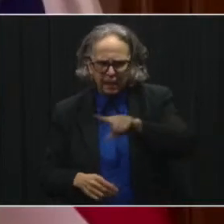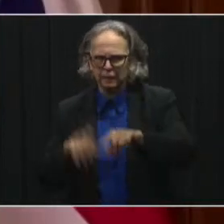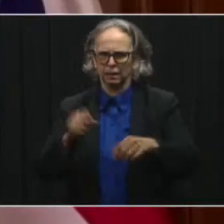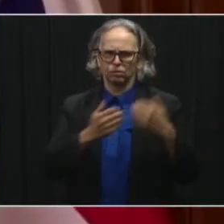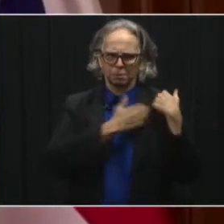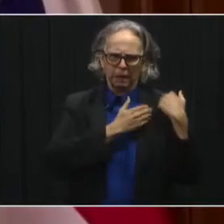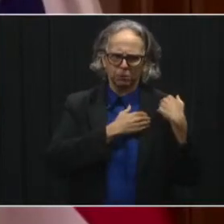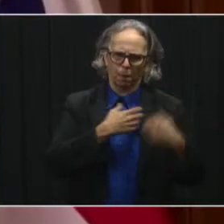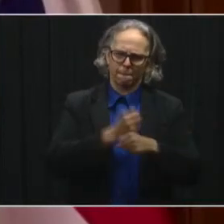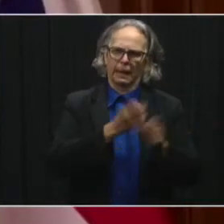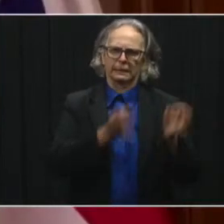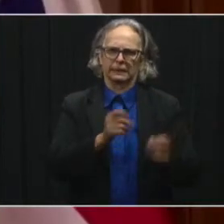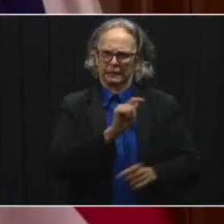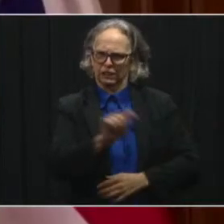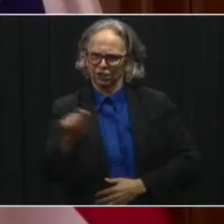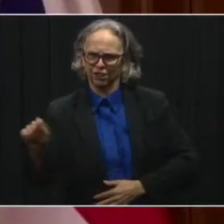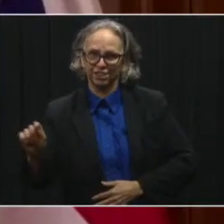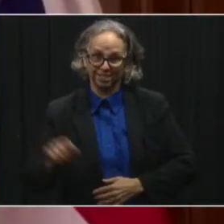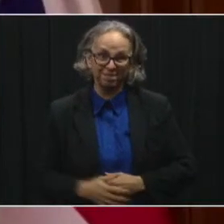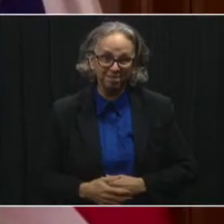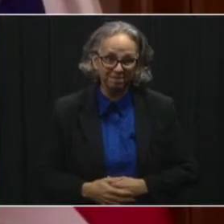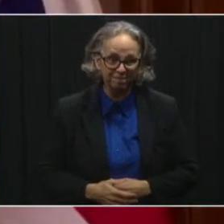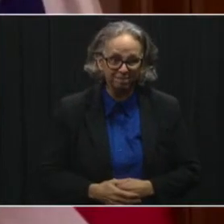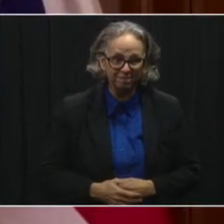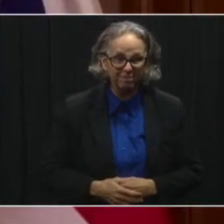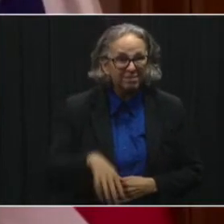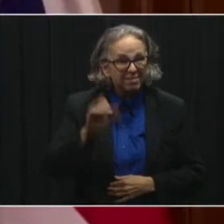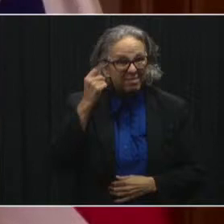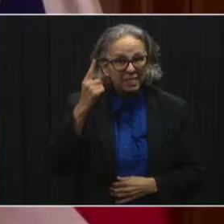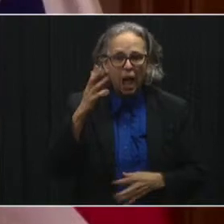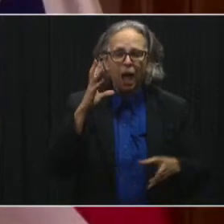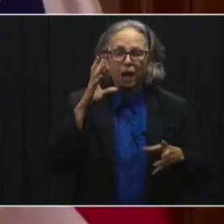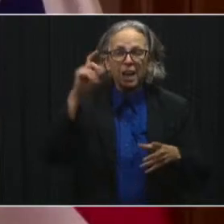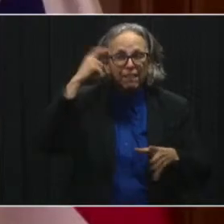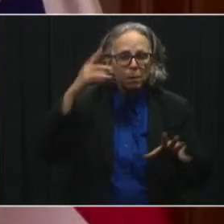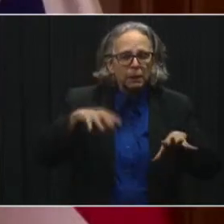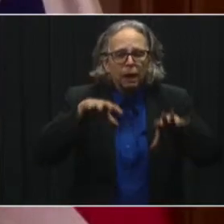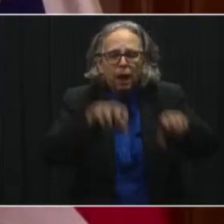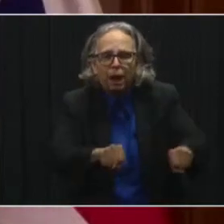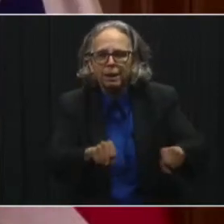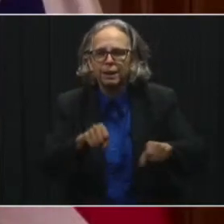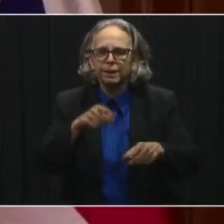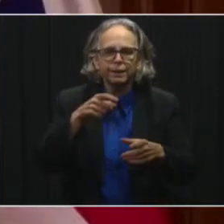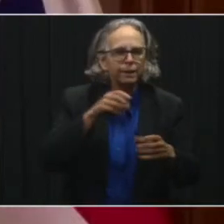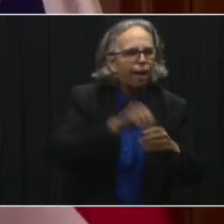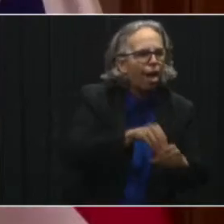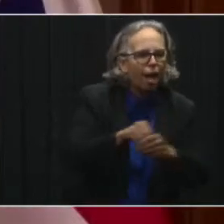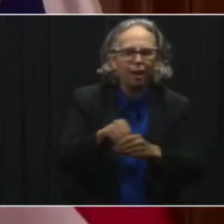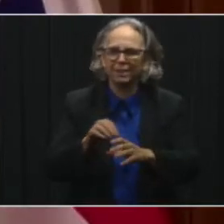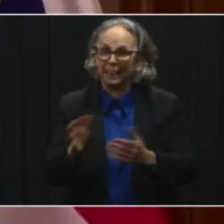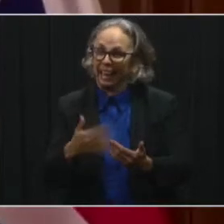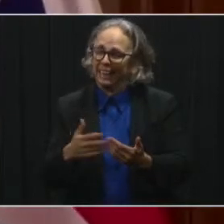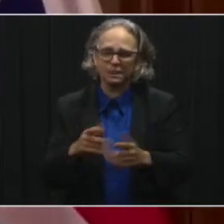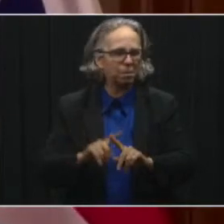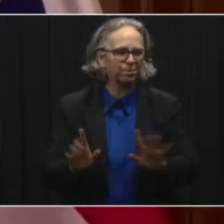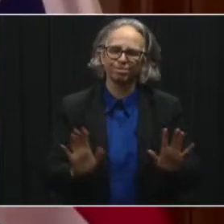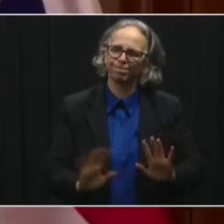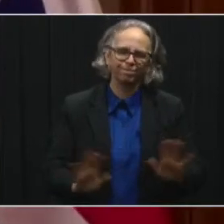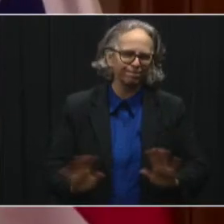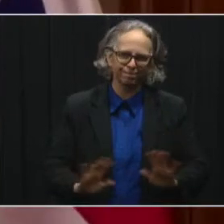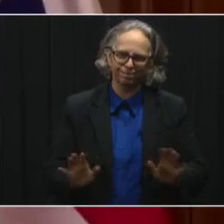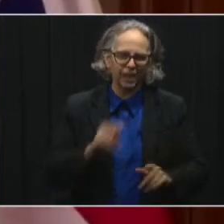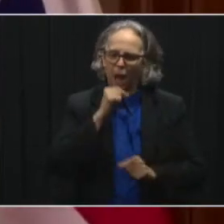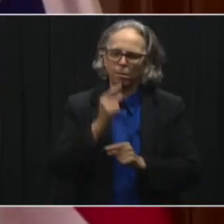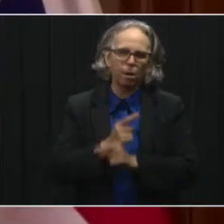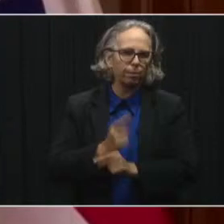know, it's easy for government to get involved, but if people who have that responsibility at that college level, you